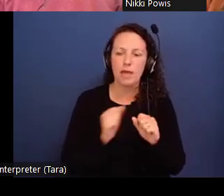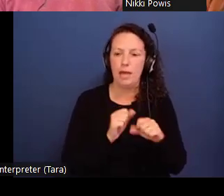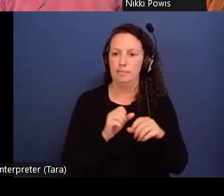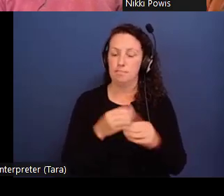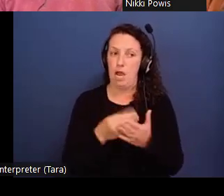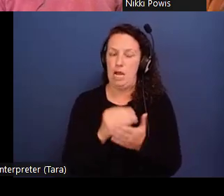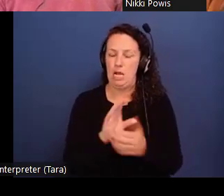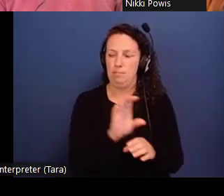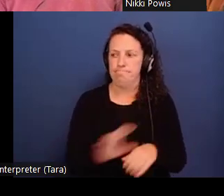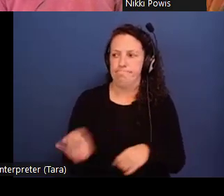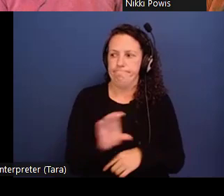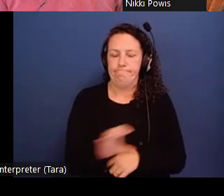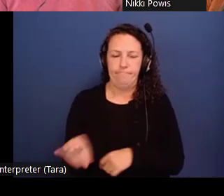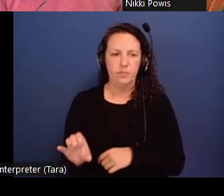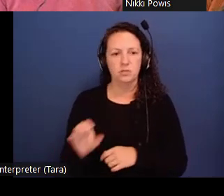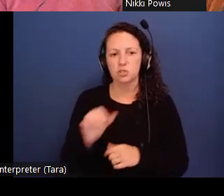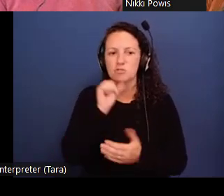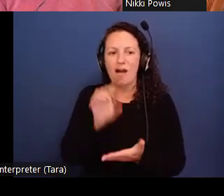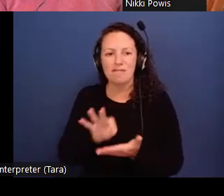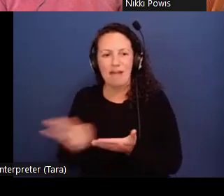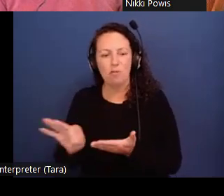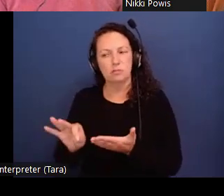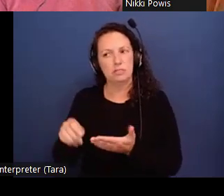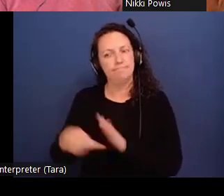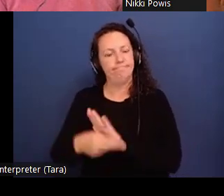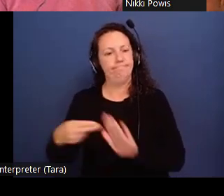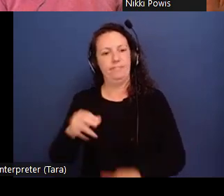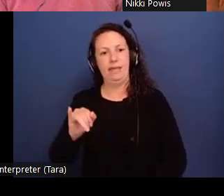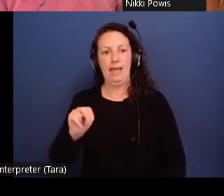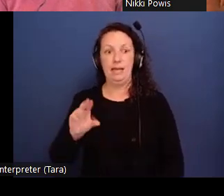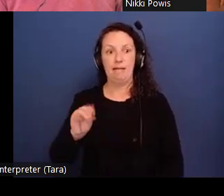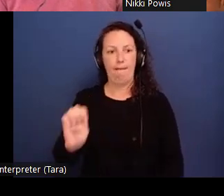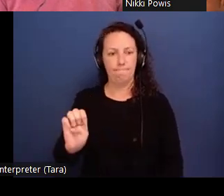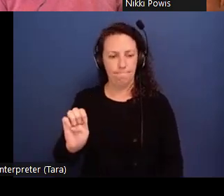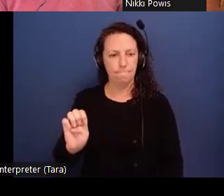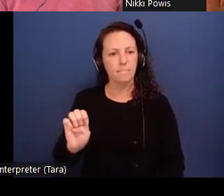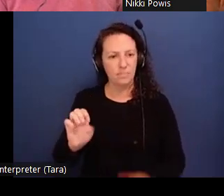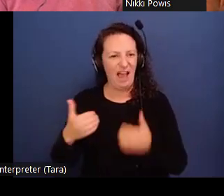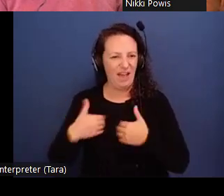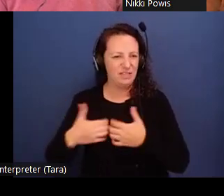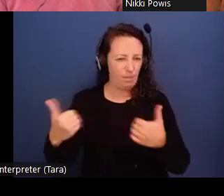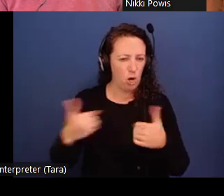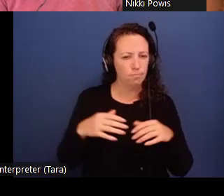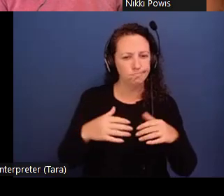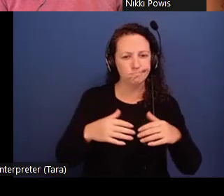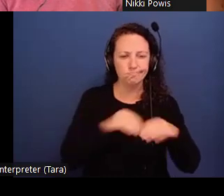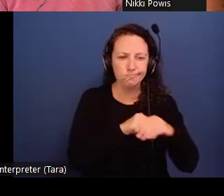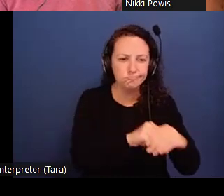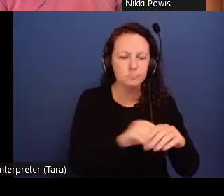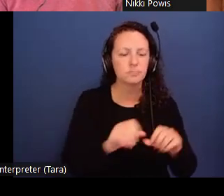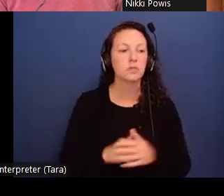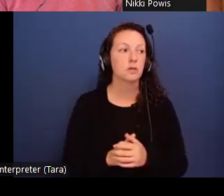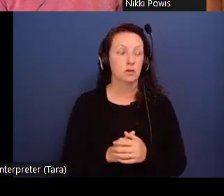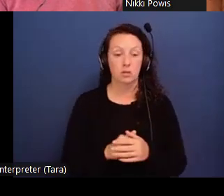doesn't count as income. If you need to spend money on a certain